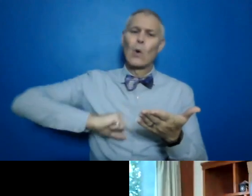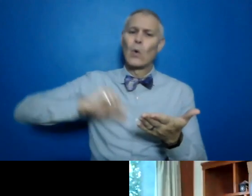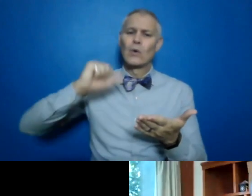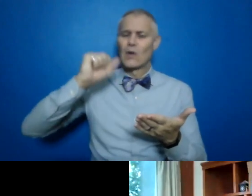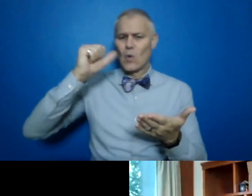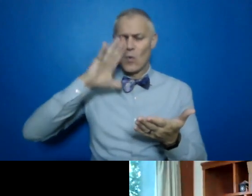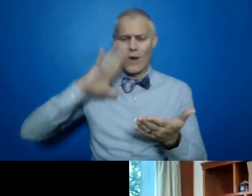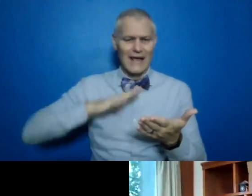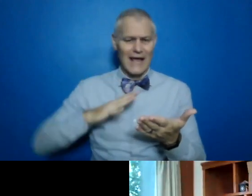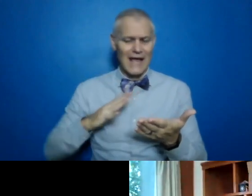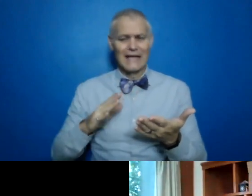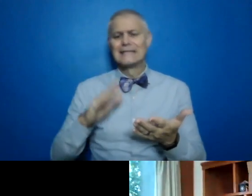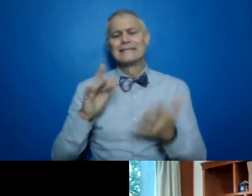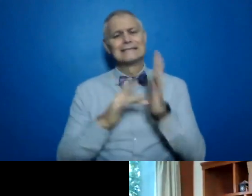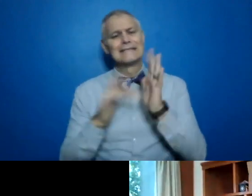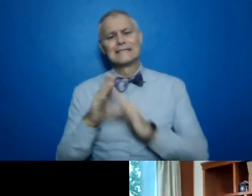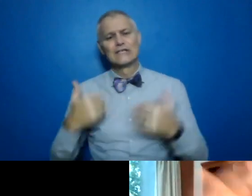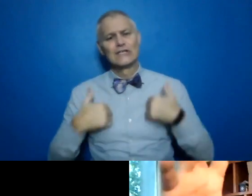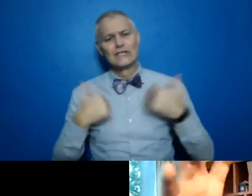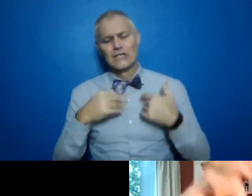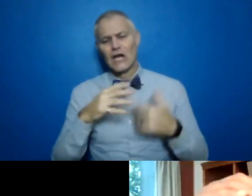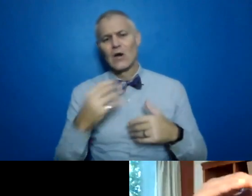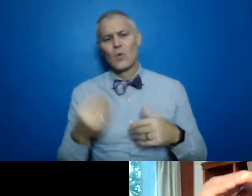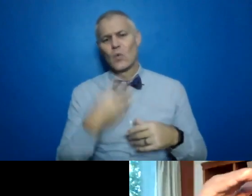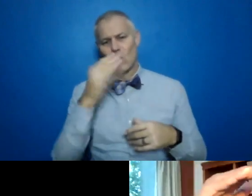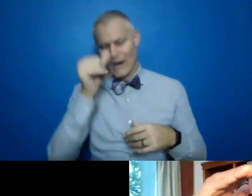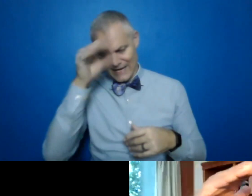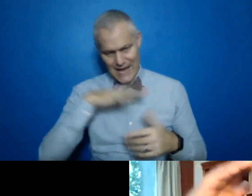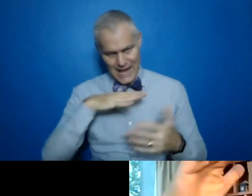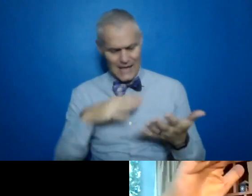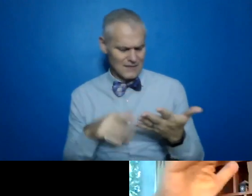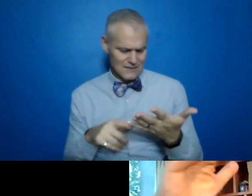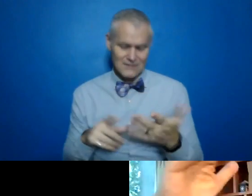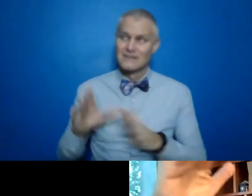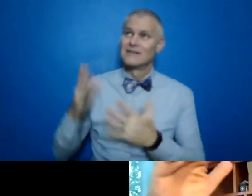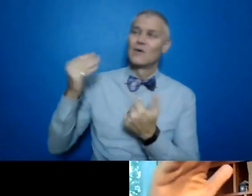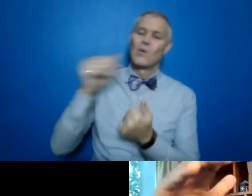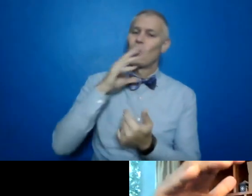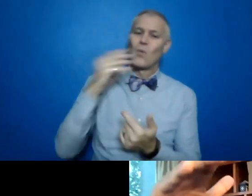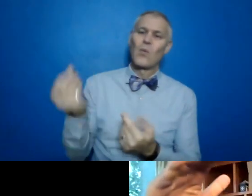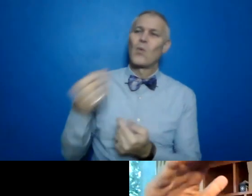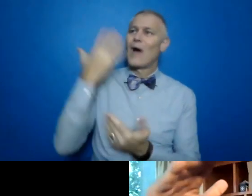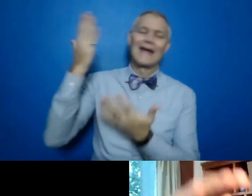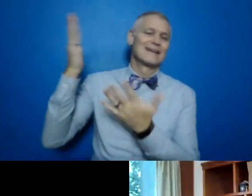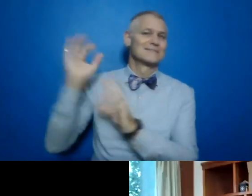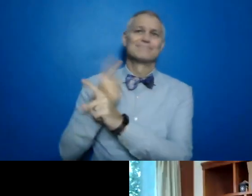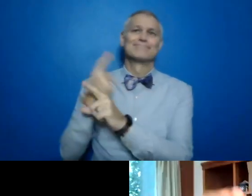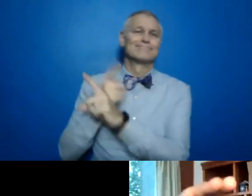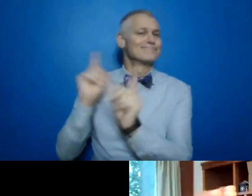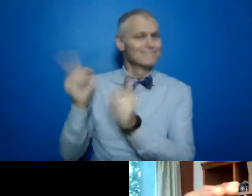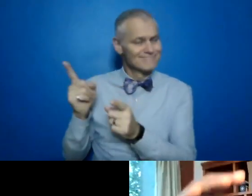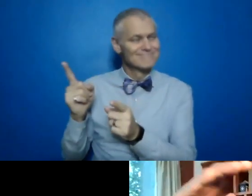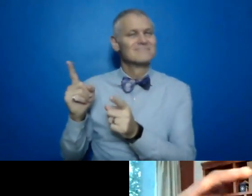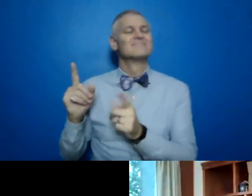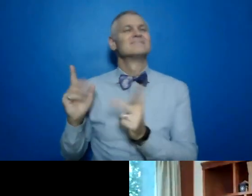Jesus as a young white guy, then whiteness becomes the proper hierarchy. And so then everything